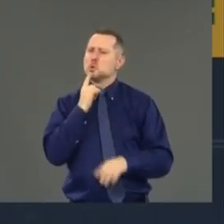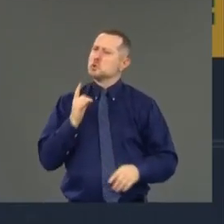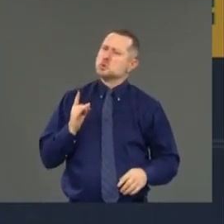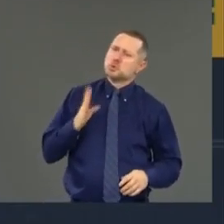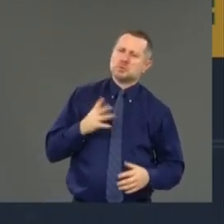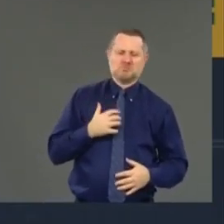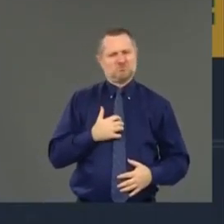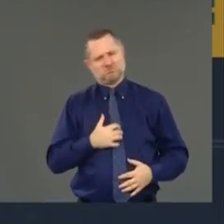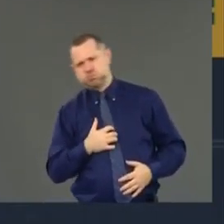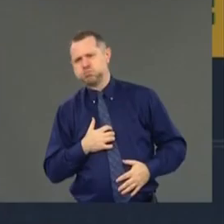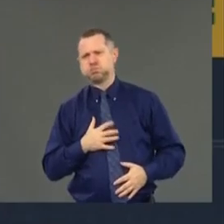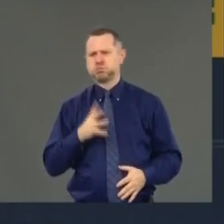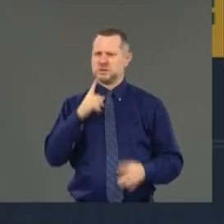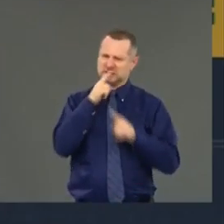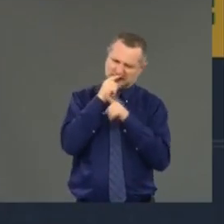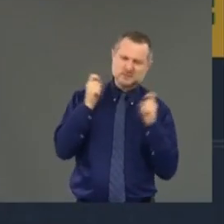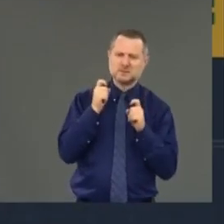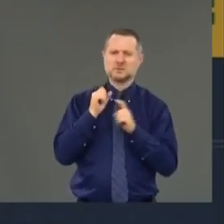ugly